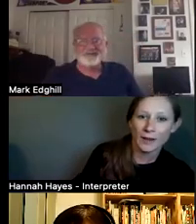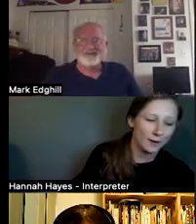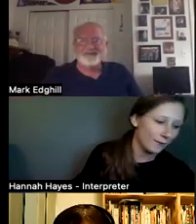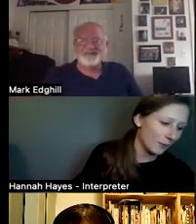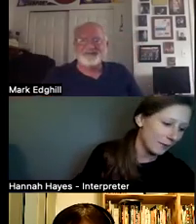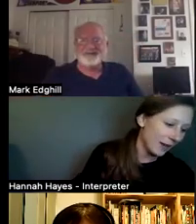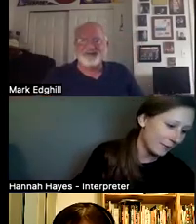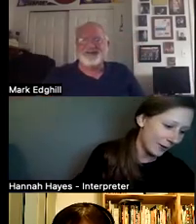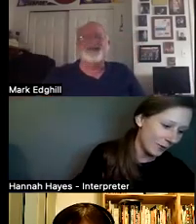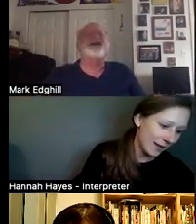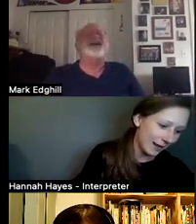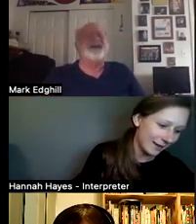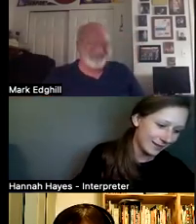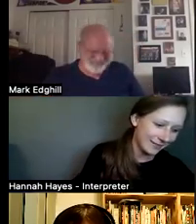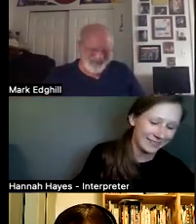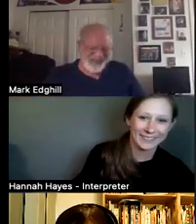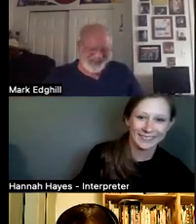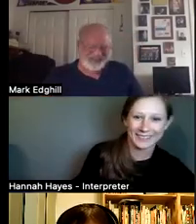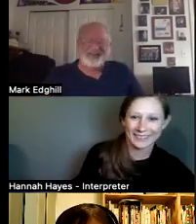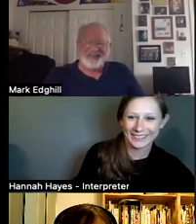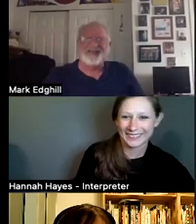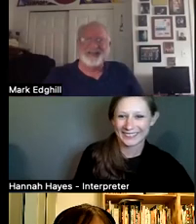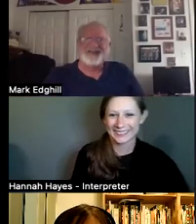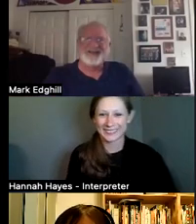Wonderful, wonderful. We've got it recorded.